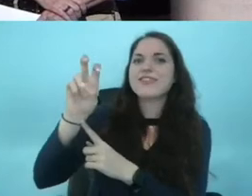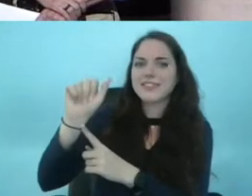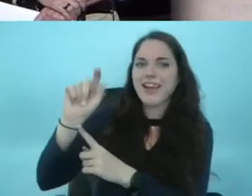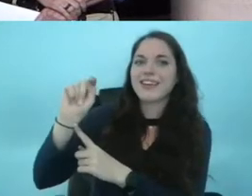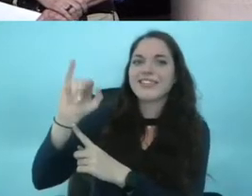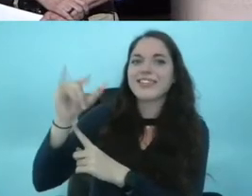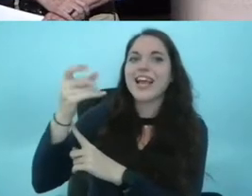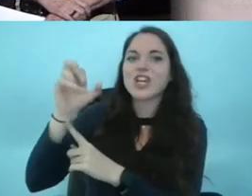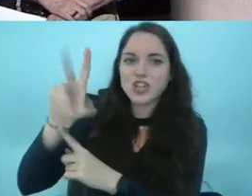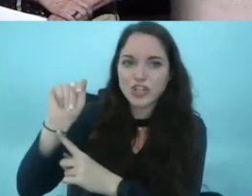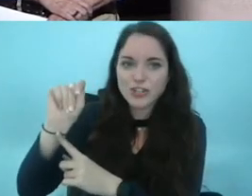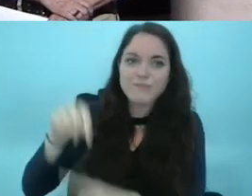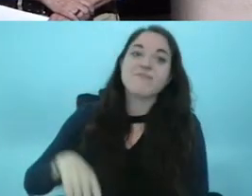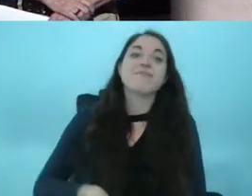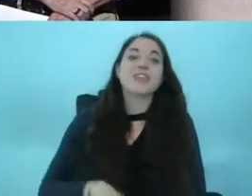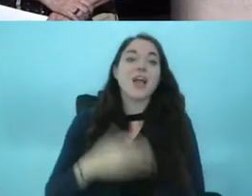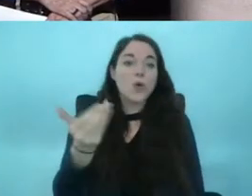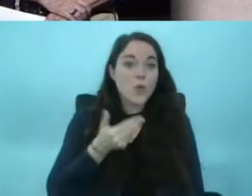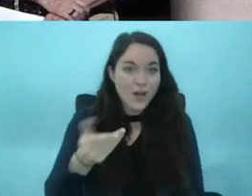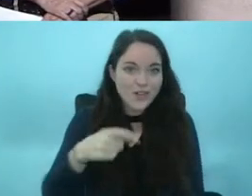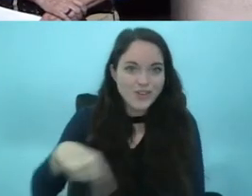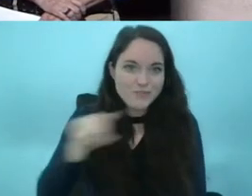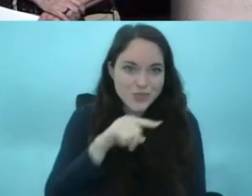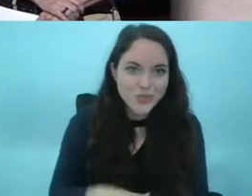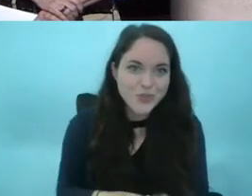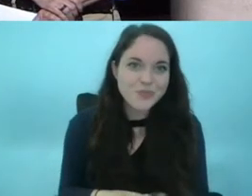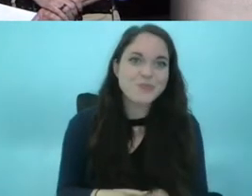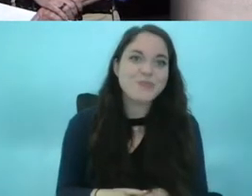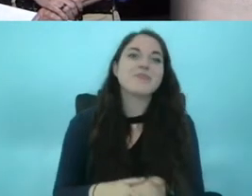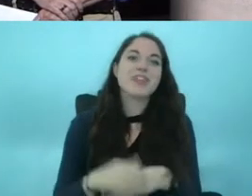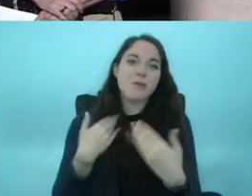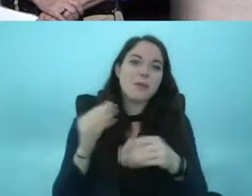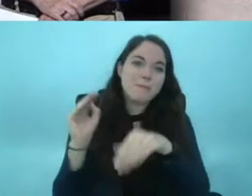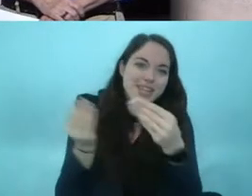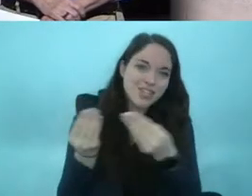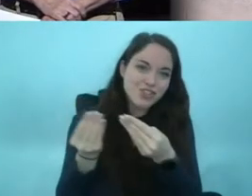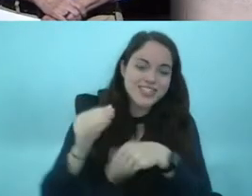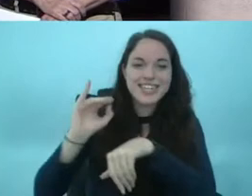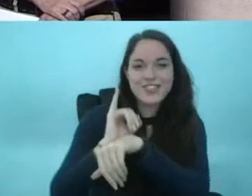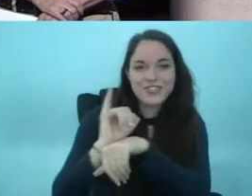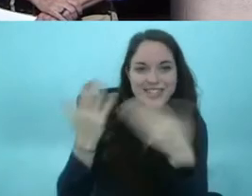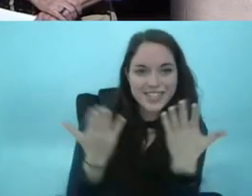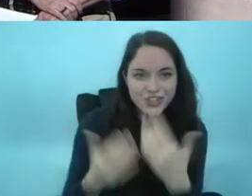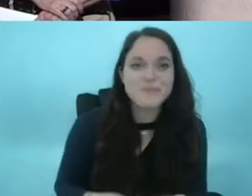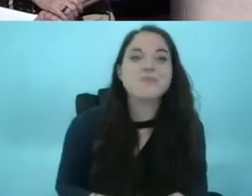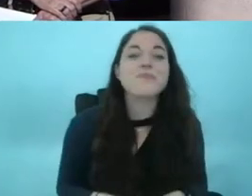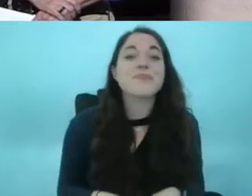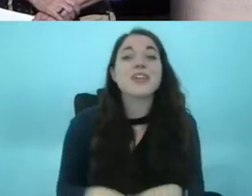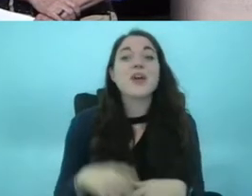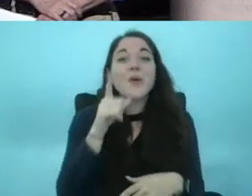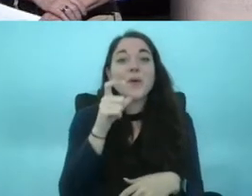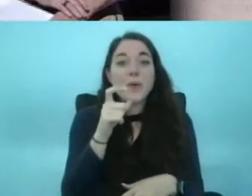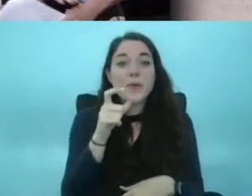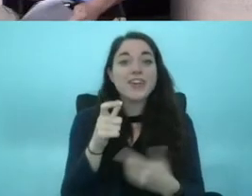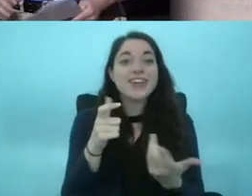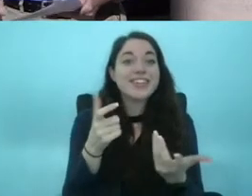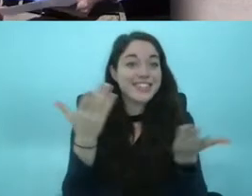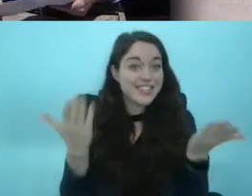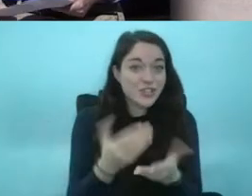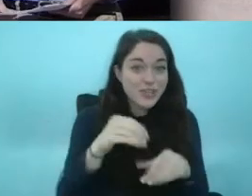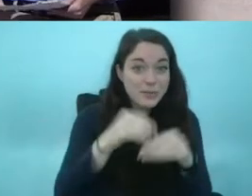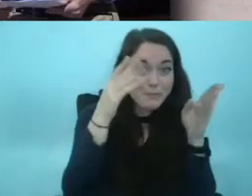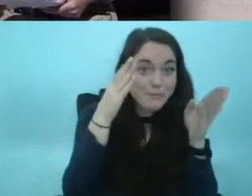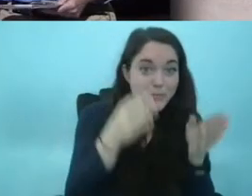you. I am so glad that you're here with us in the house, and for those of you that are watching us online, we are so glad that you are here